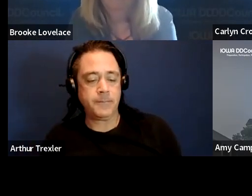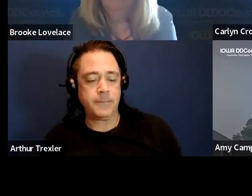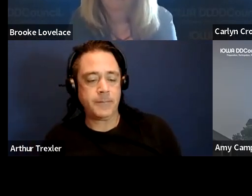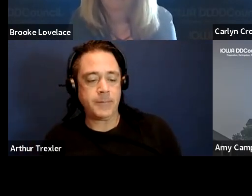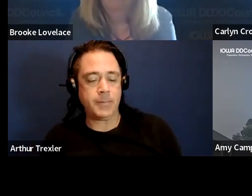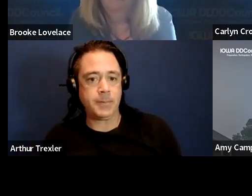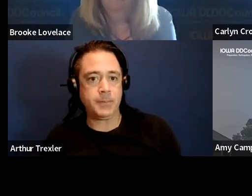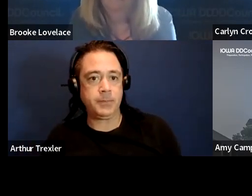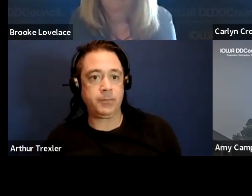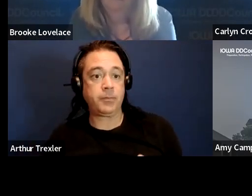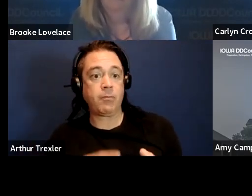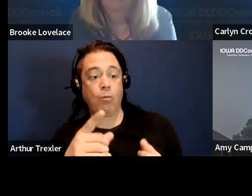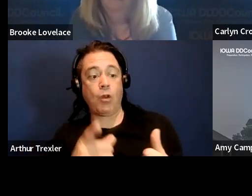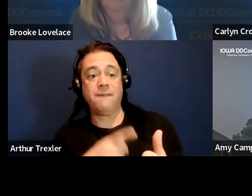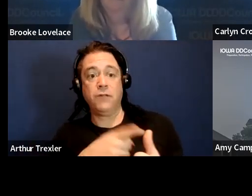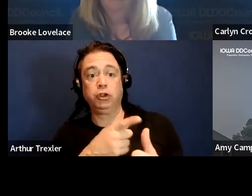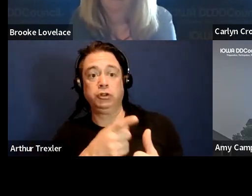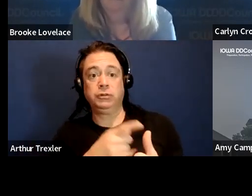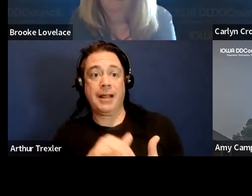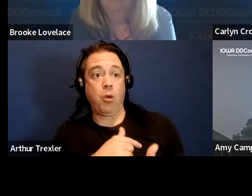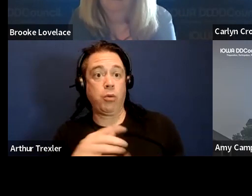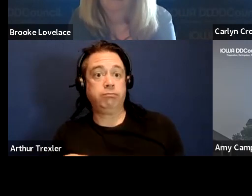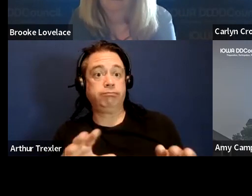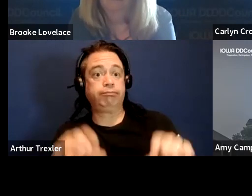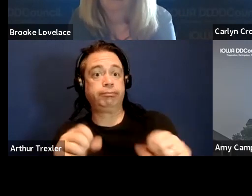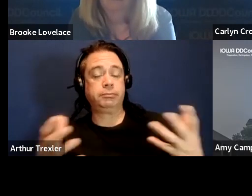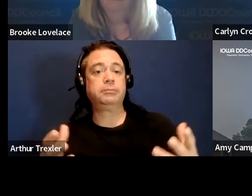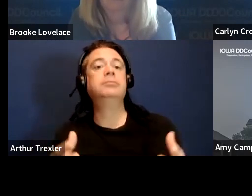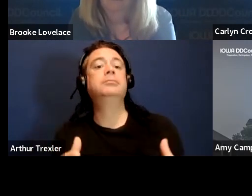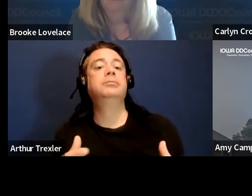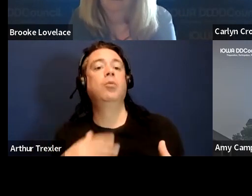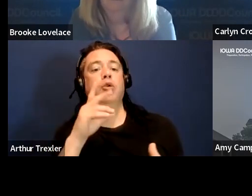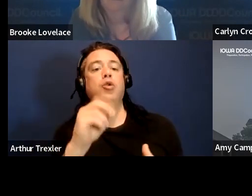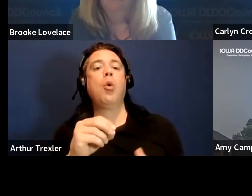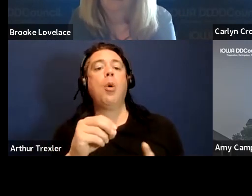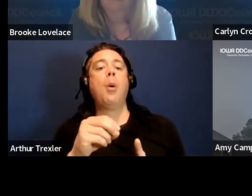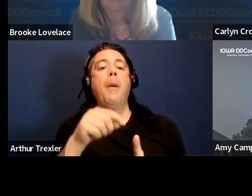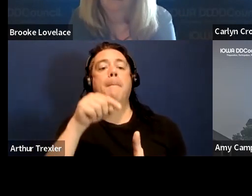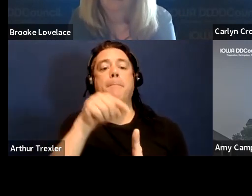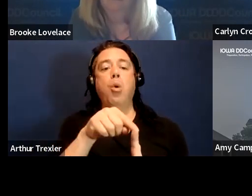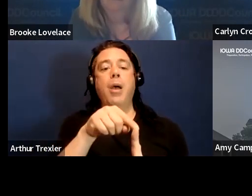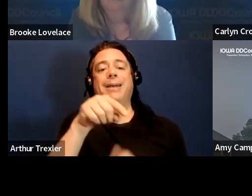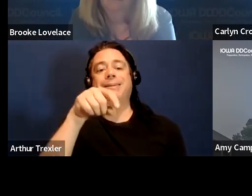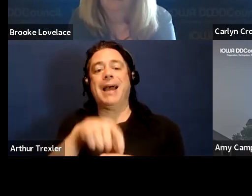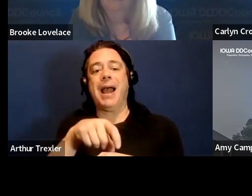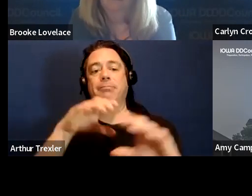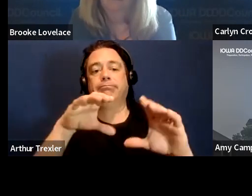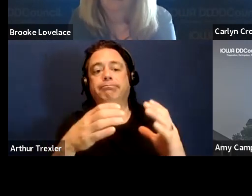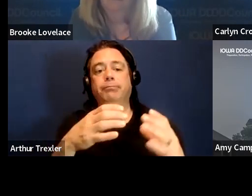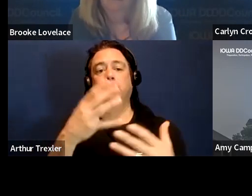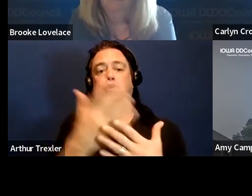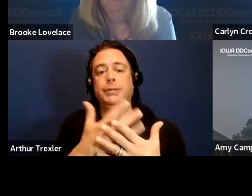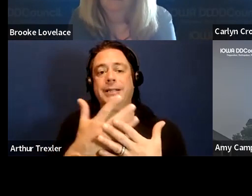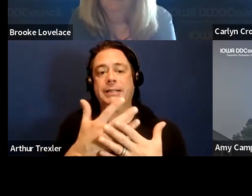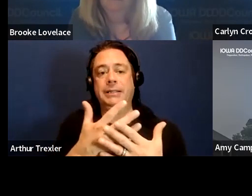So the first activity that we'll be undertaking is conducting a point in time screening. The reason we need